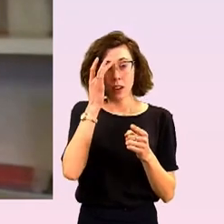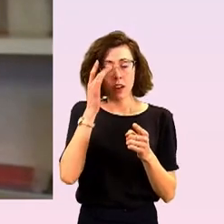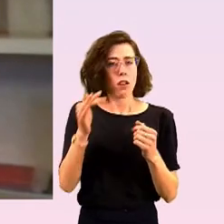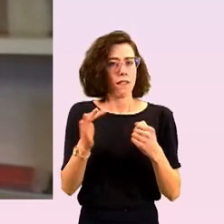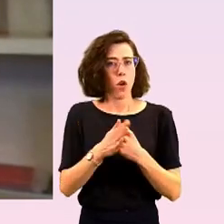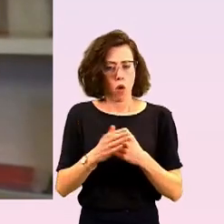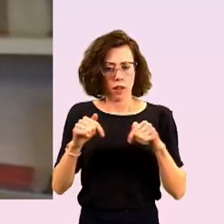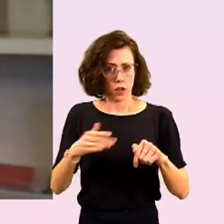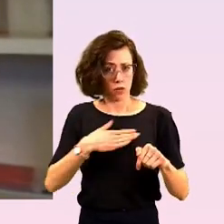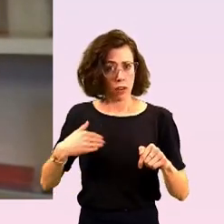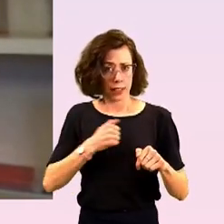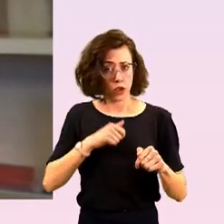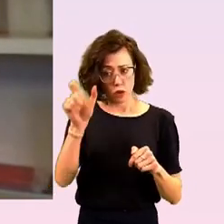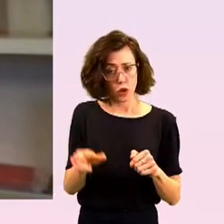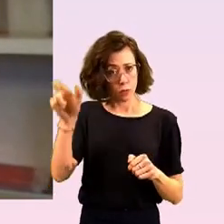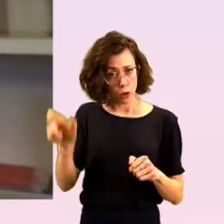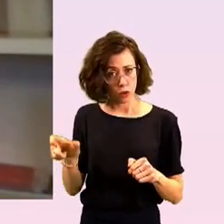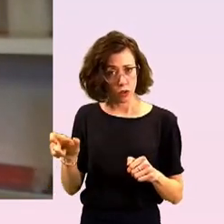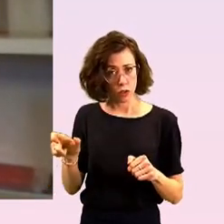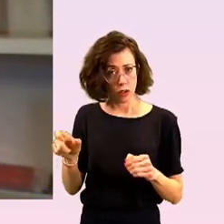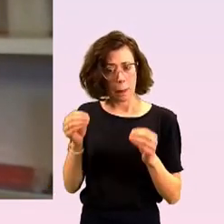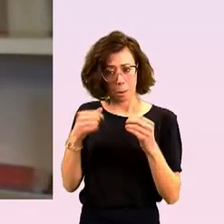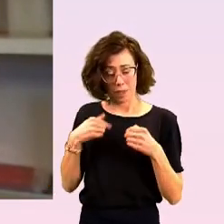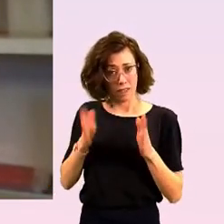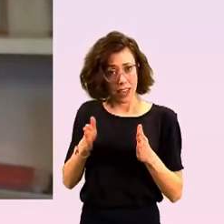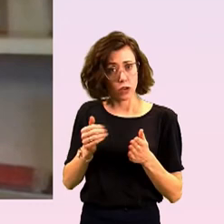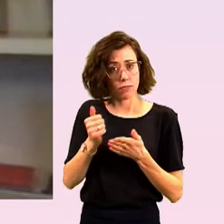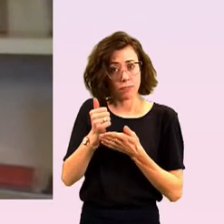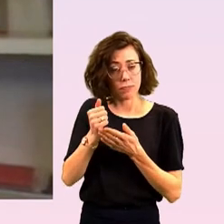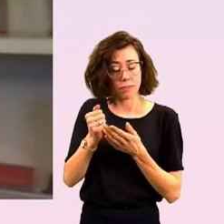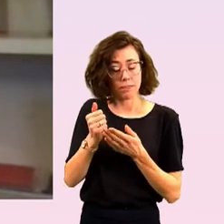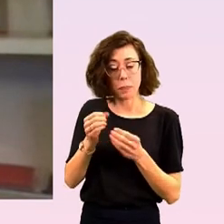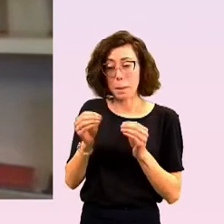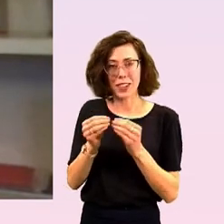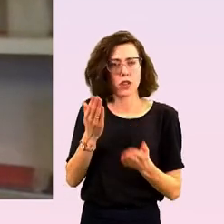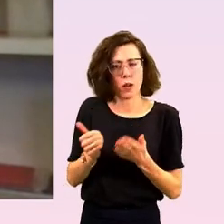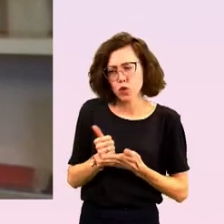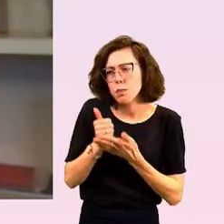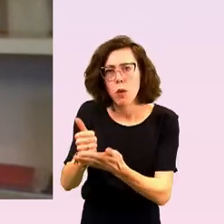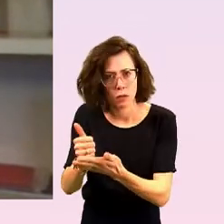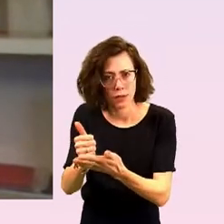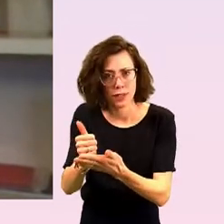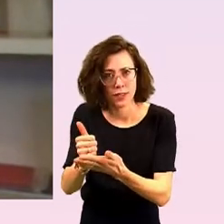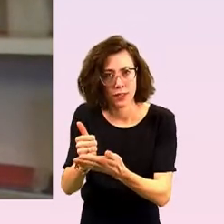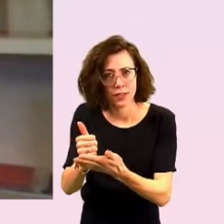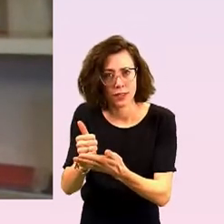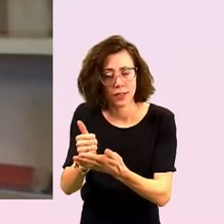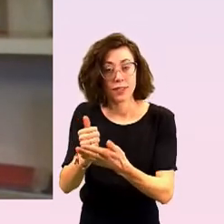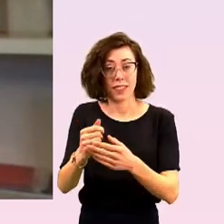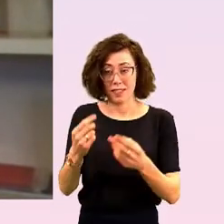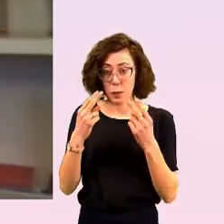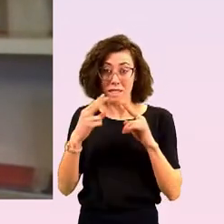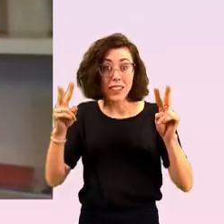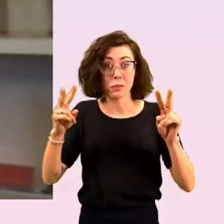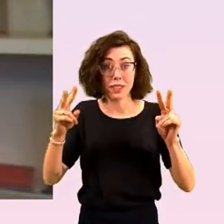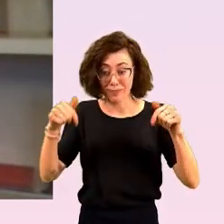transgender customers and supporting their, you know, having that visibility. I mean, this year, for the first